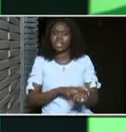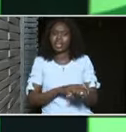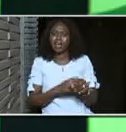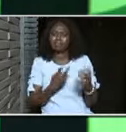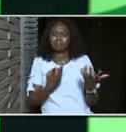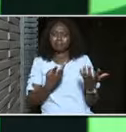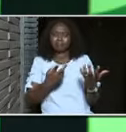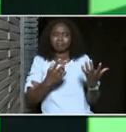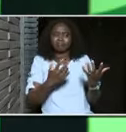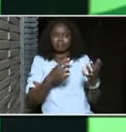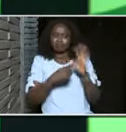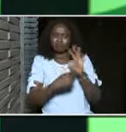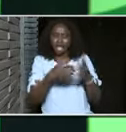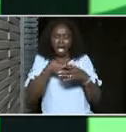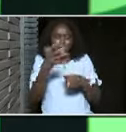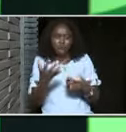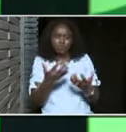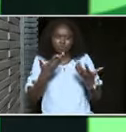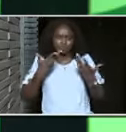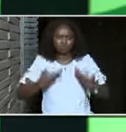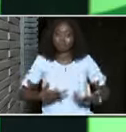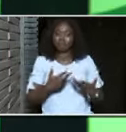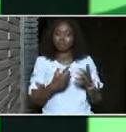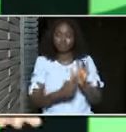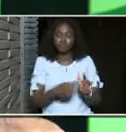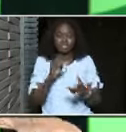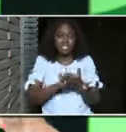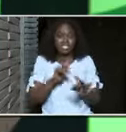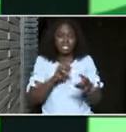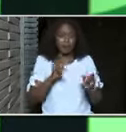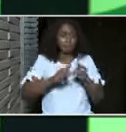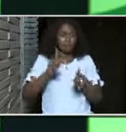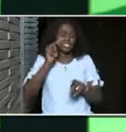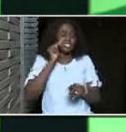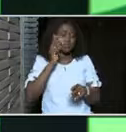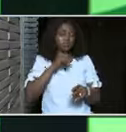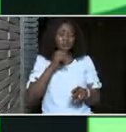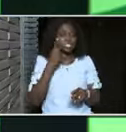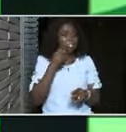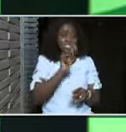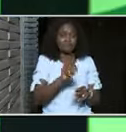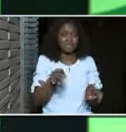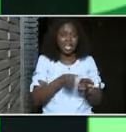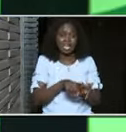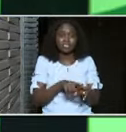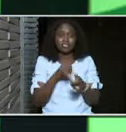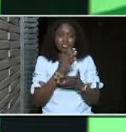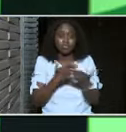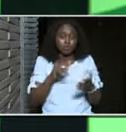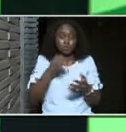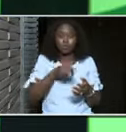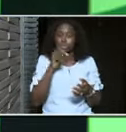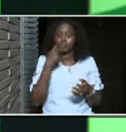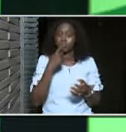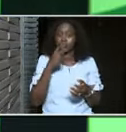he will be seen as somebody who has a pan-Nigerian, who desires a pan-Nigerian mandate. Yes,